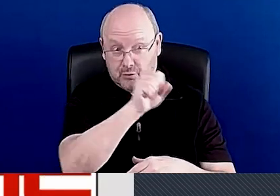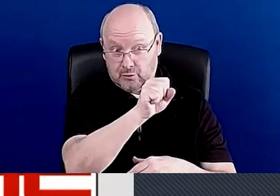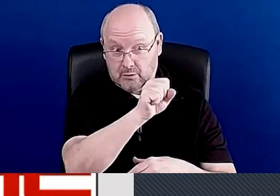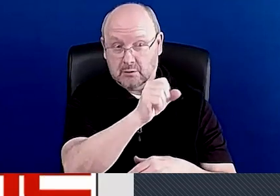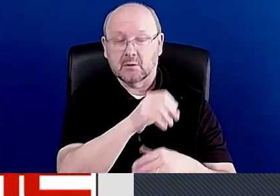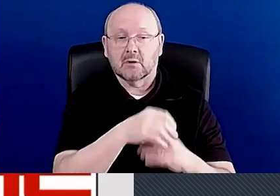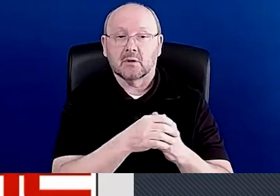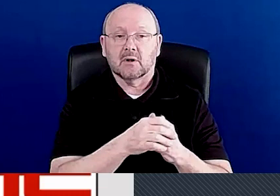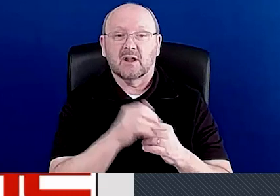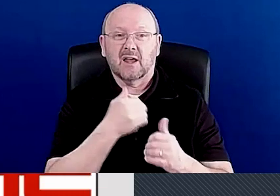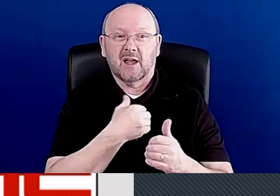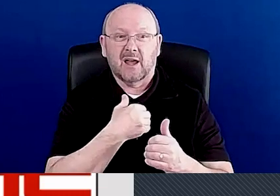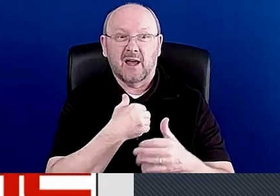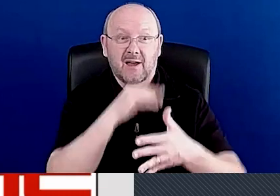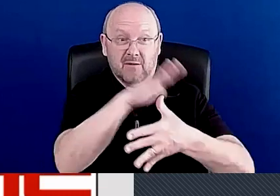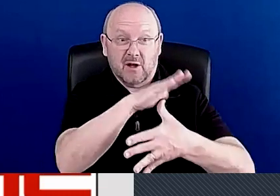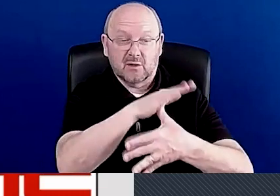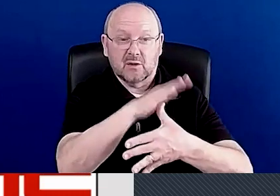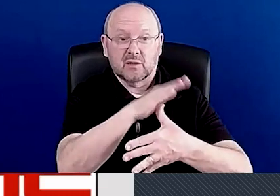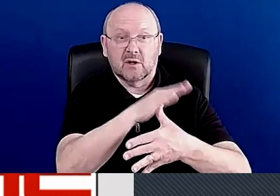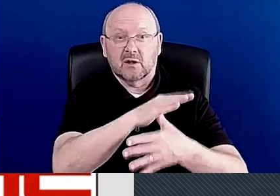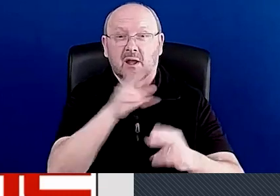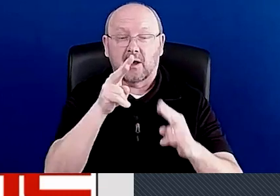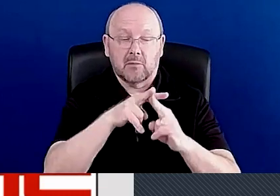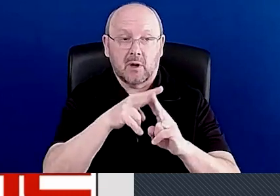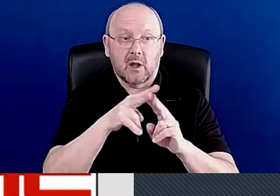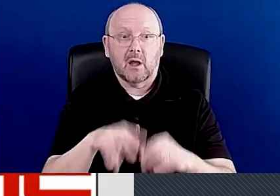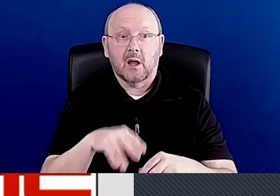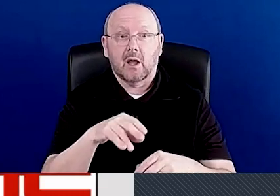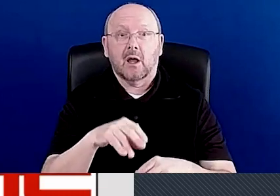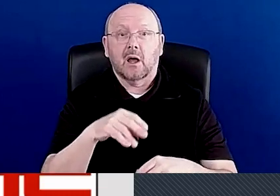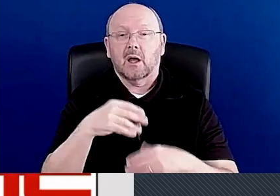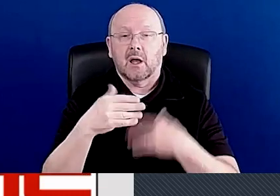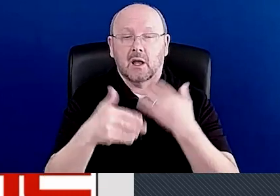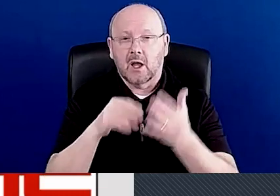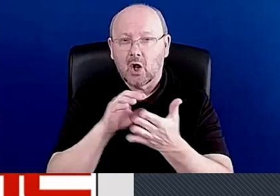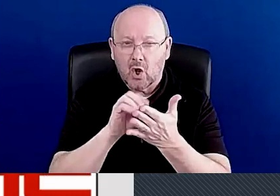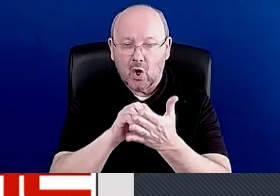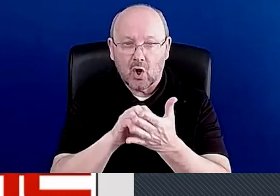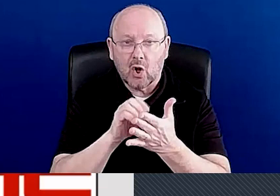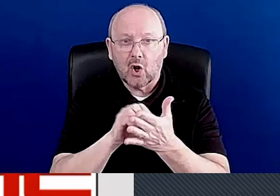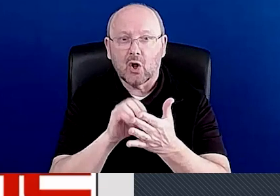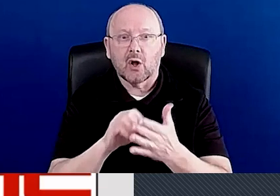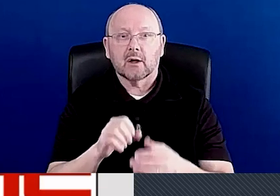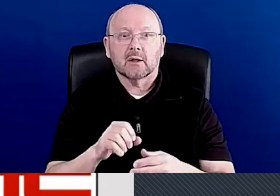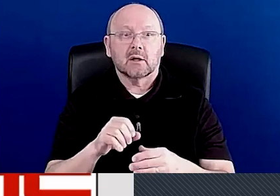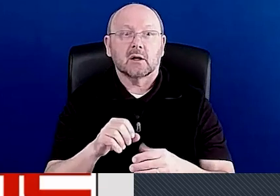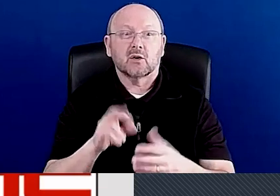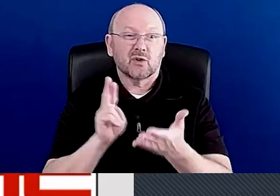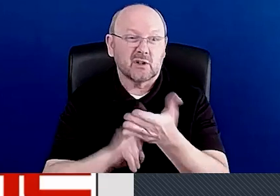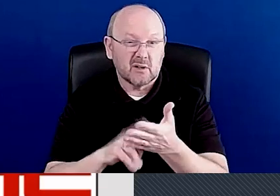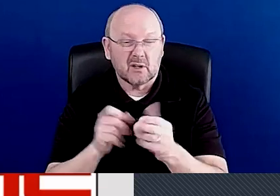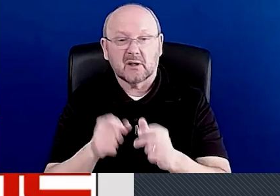high school seniors go through the application, orientation, advising, and registration to get here, we do that for the local adult